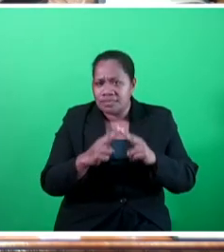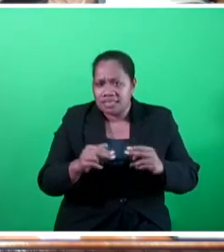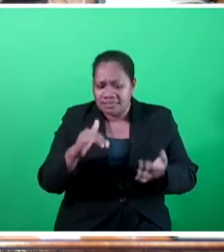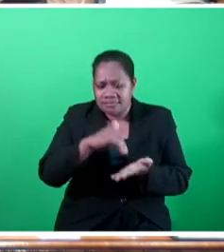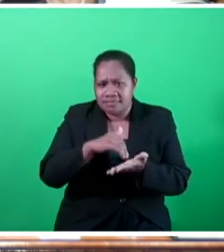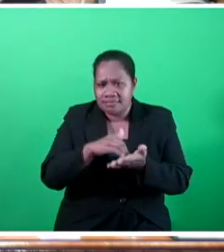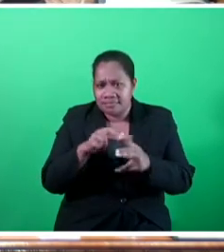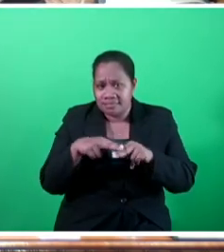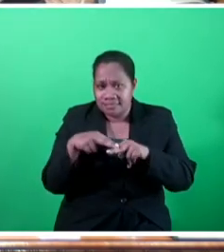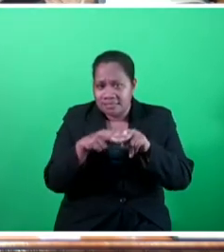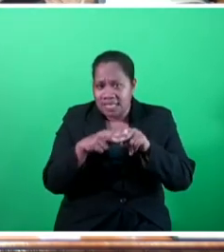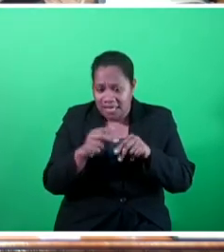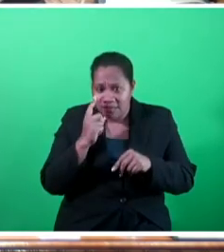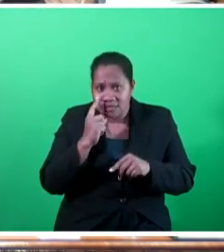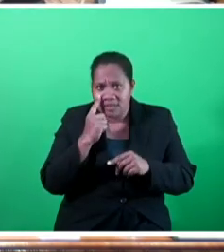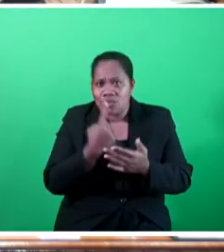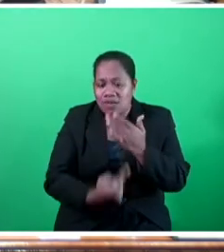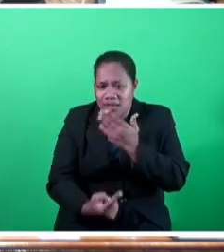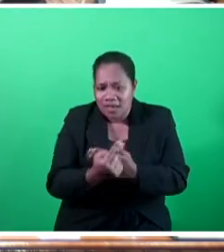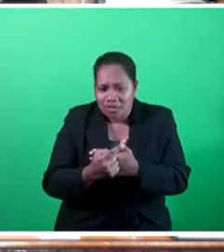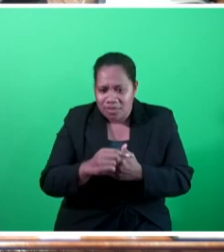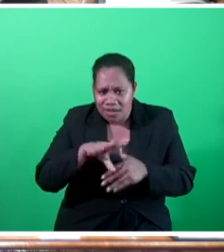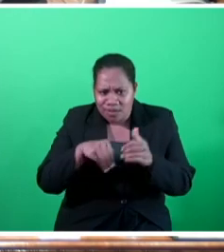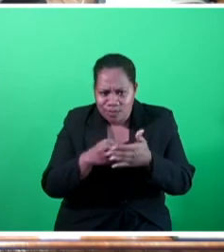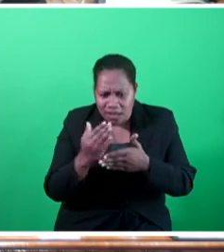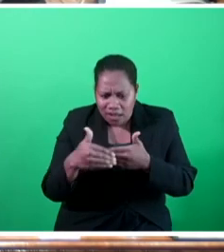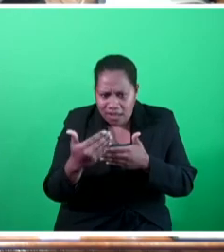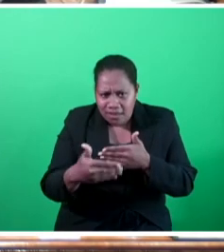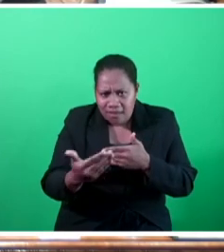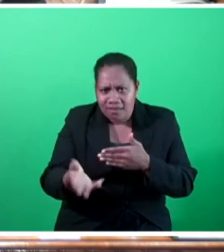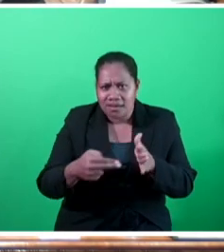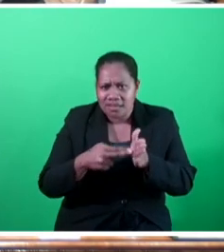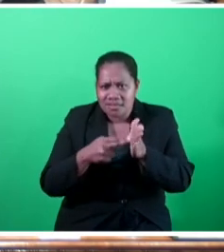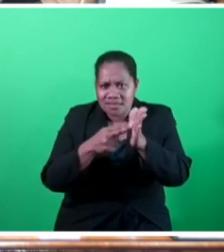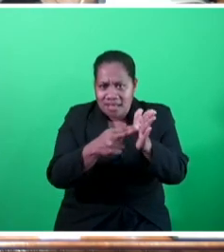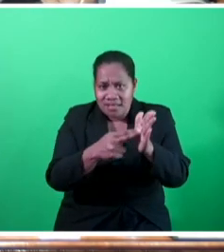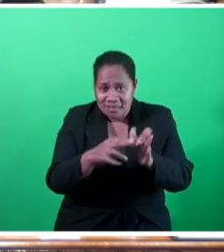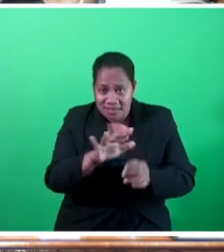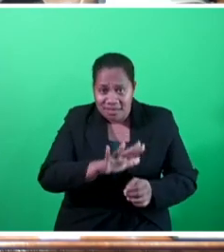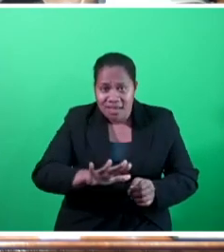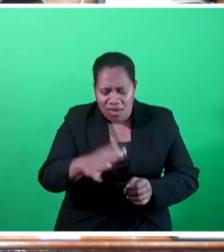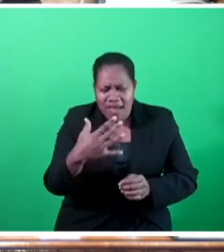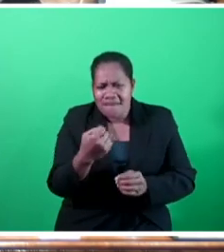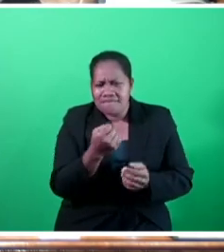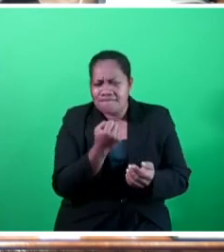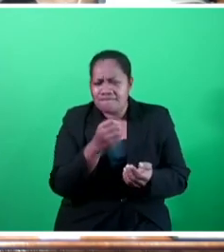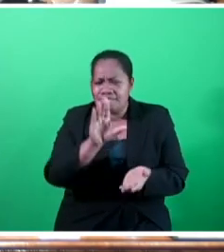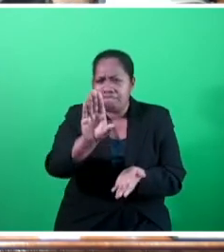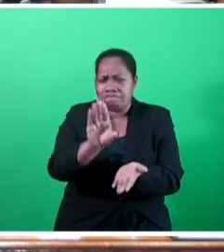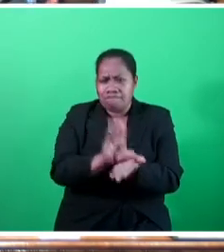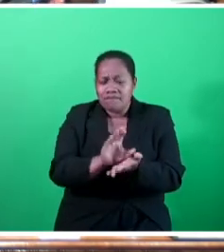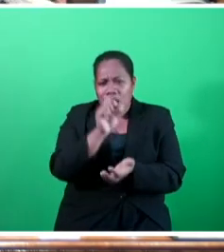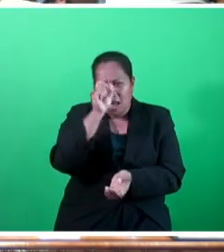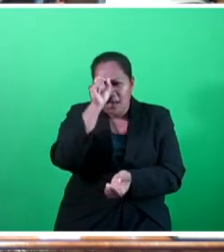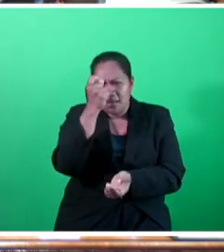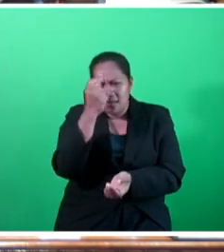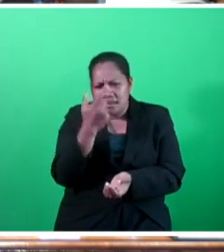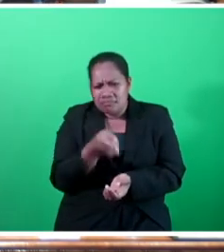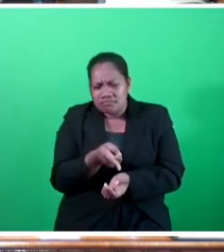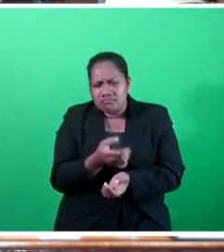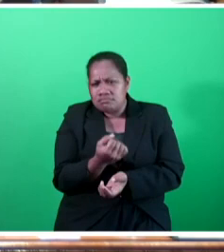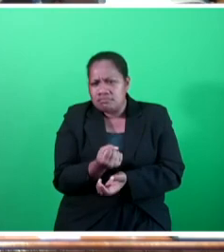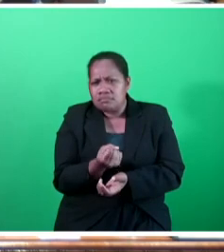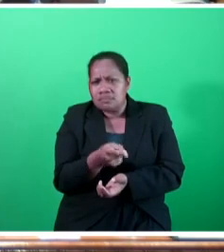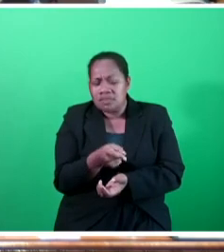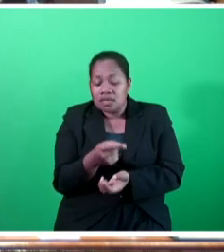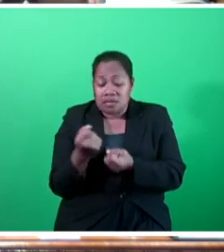development that's taking place on a daily basis around Nadi area. There was some funding, we understand, that was given,